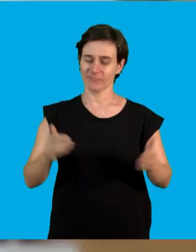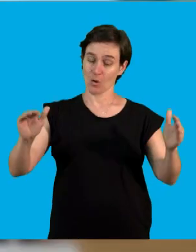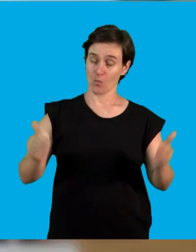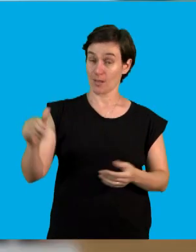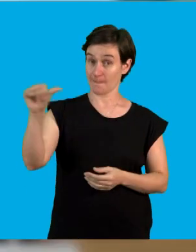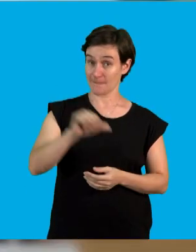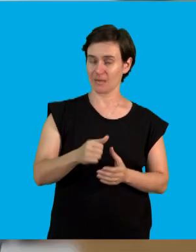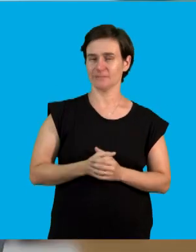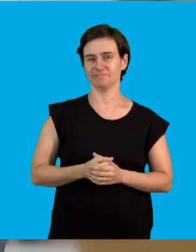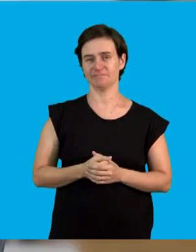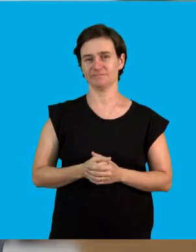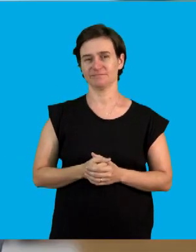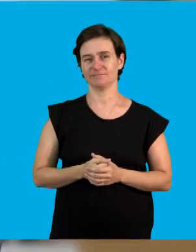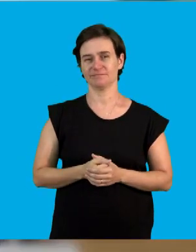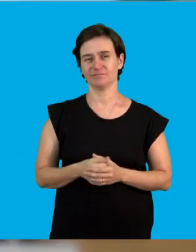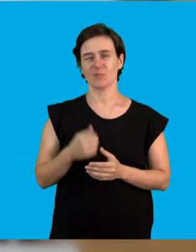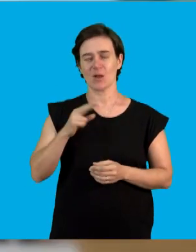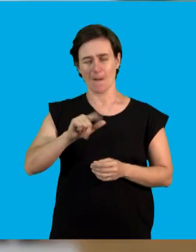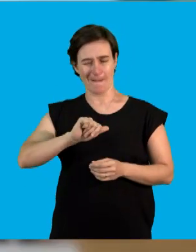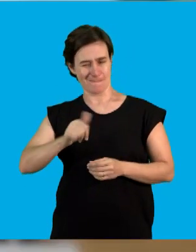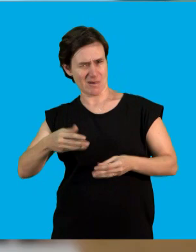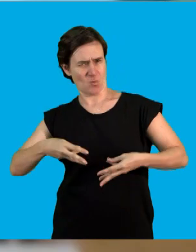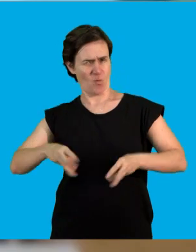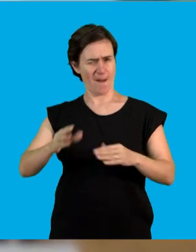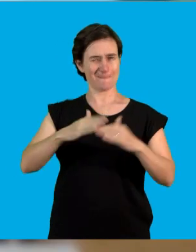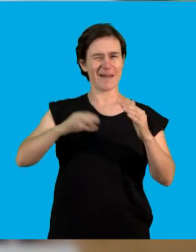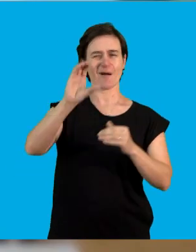Welcome back. Let's look at optimal packaging.